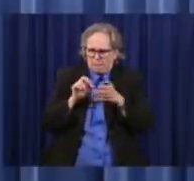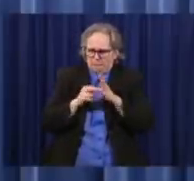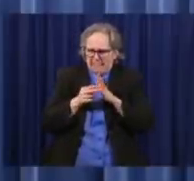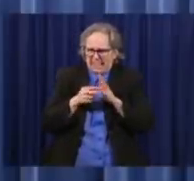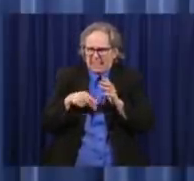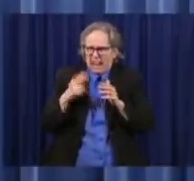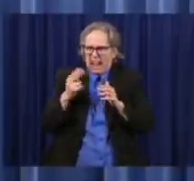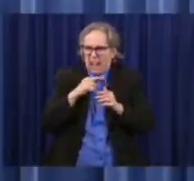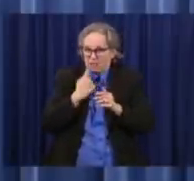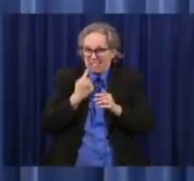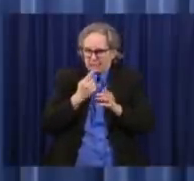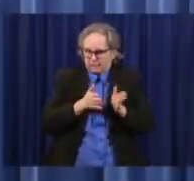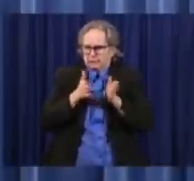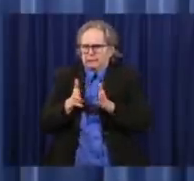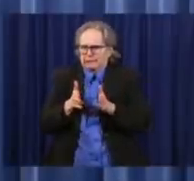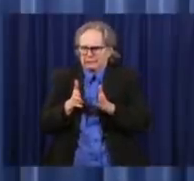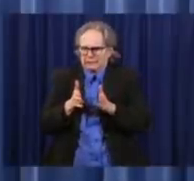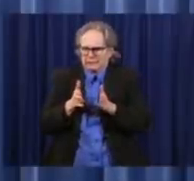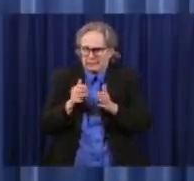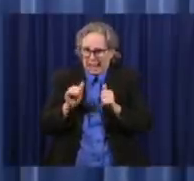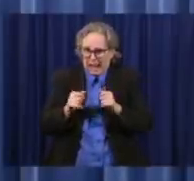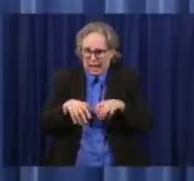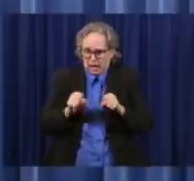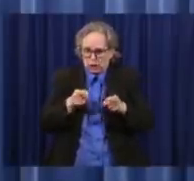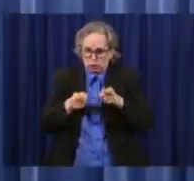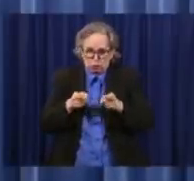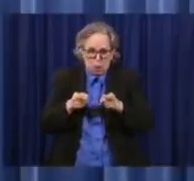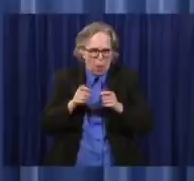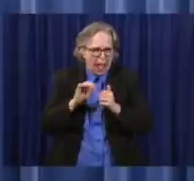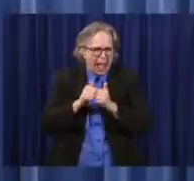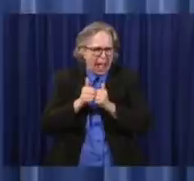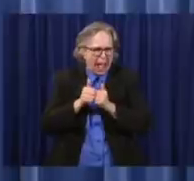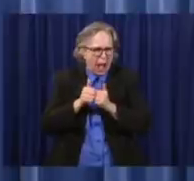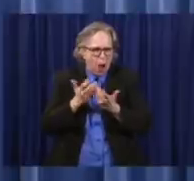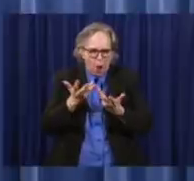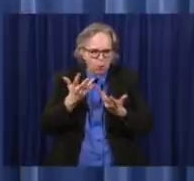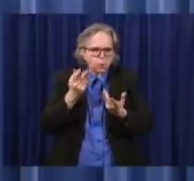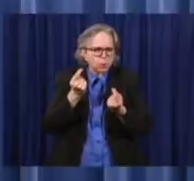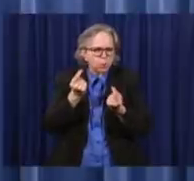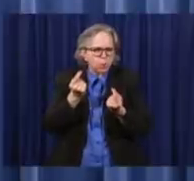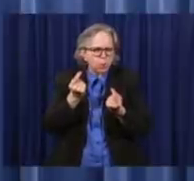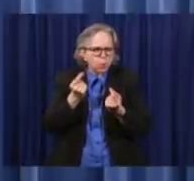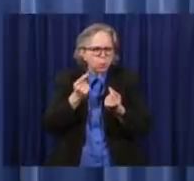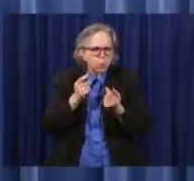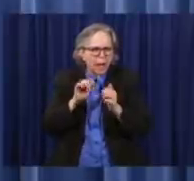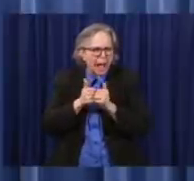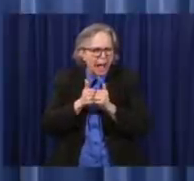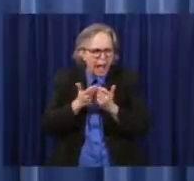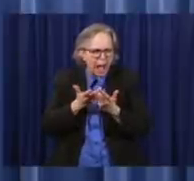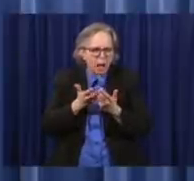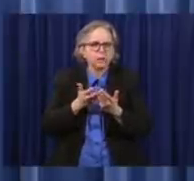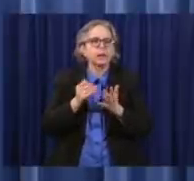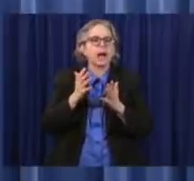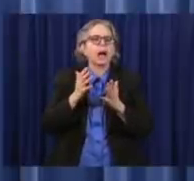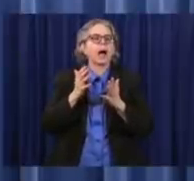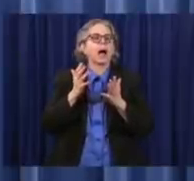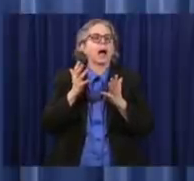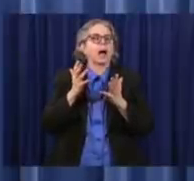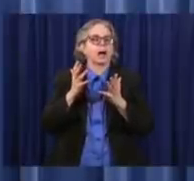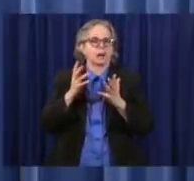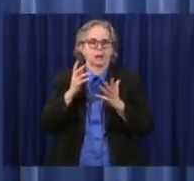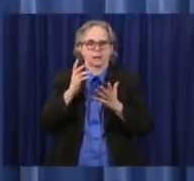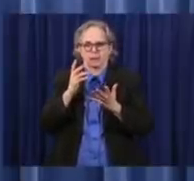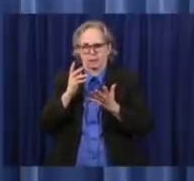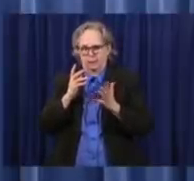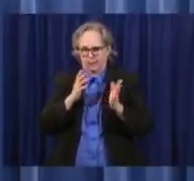how much can you mitigate that risk? But we're trying to go from things that are more obvious to things that become